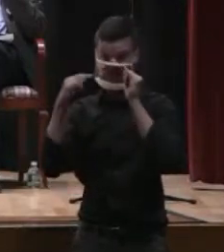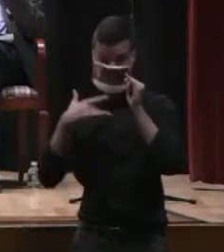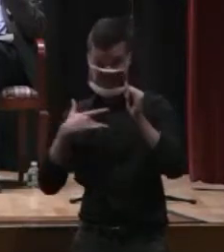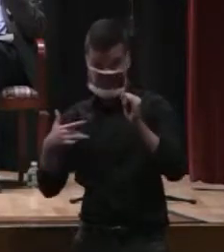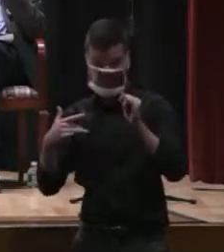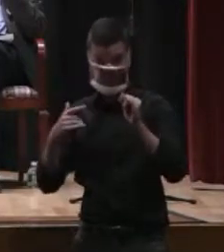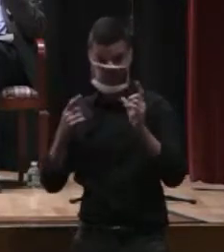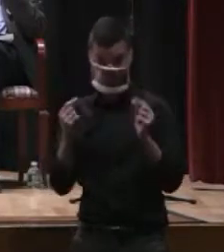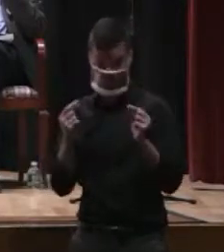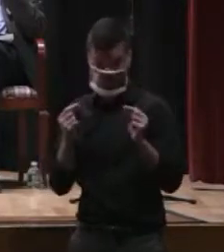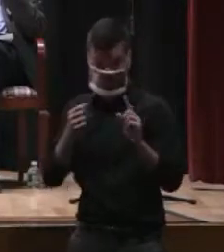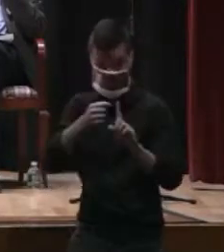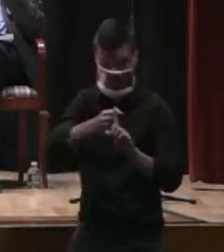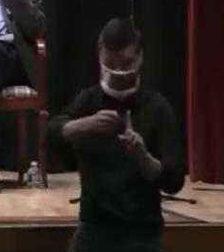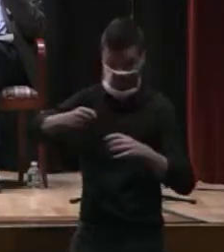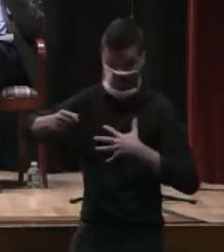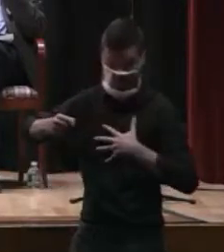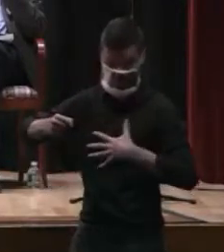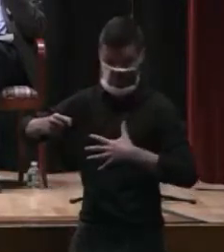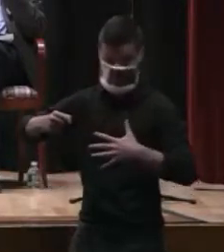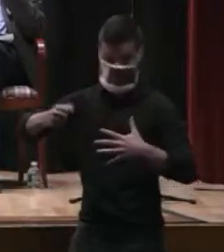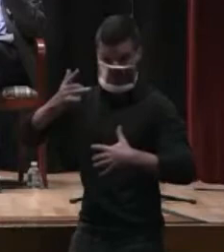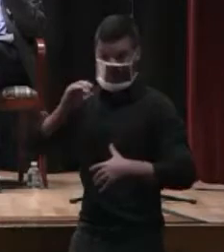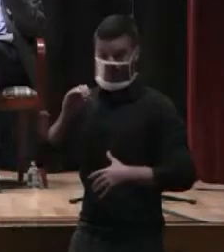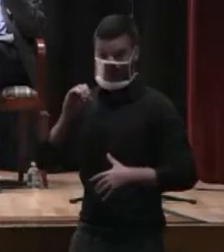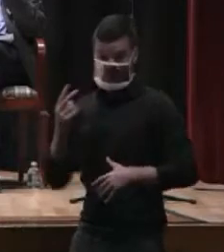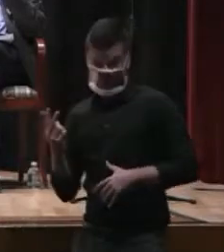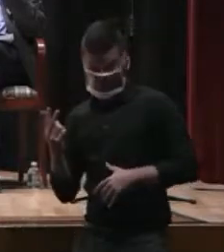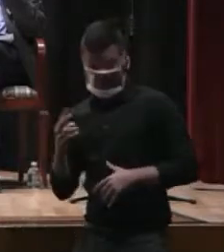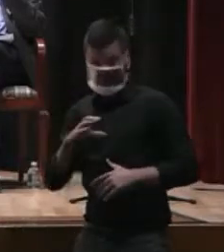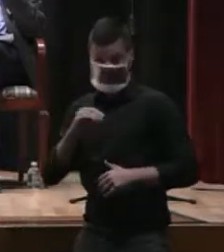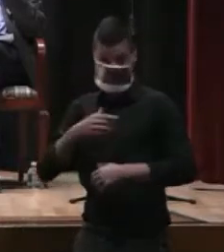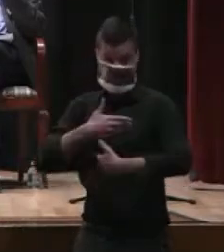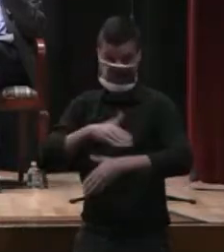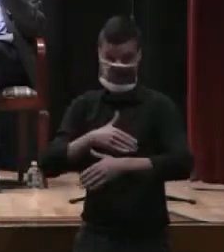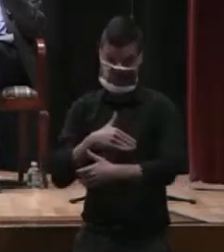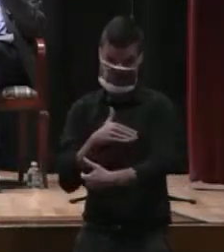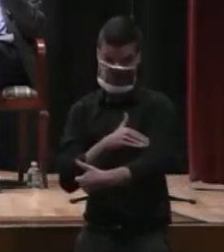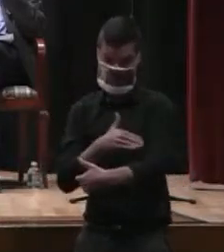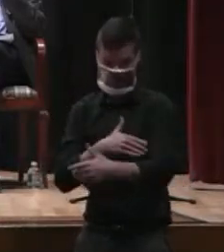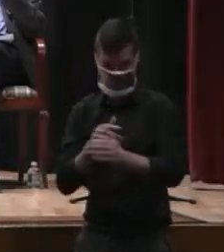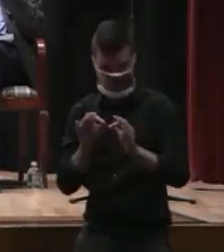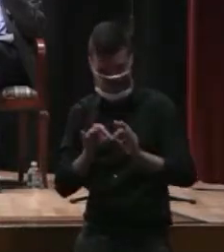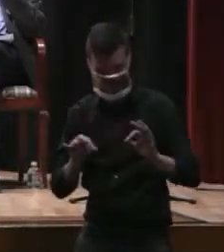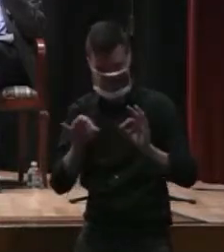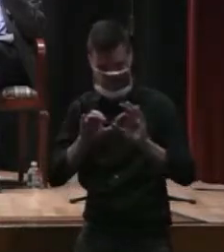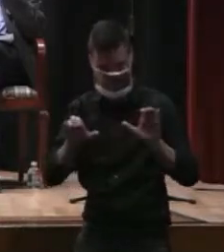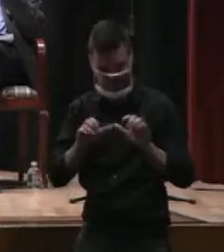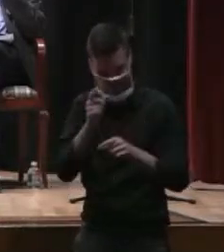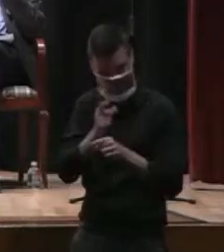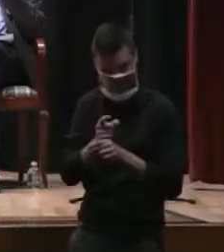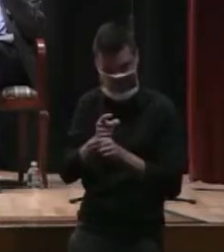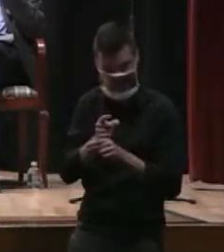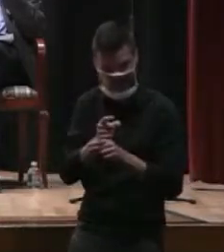breath as you're drawing back the arrow because oxygen and accessory muscles are required to do the job efficiently.